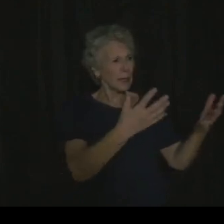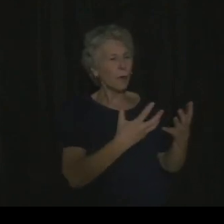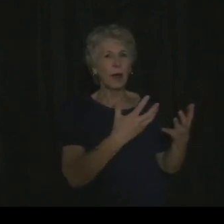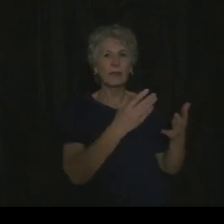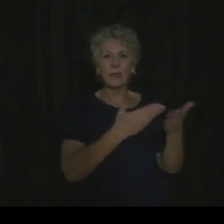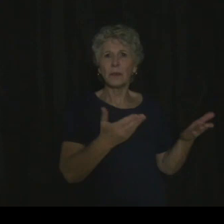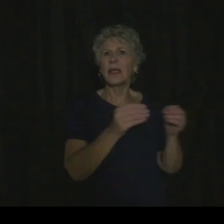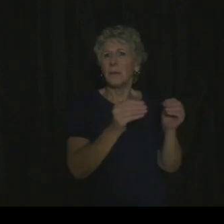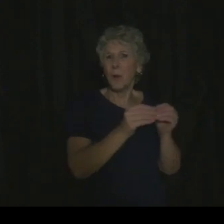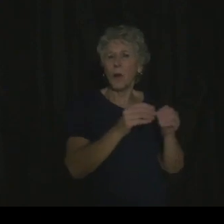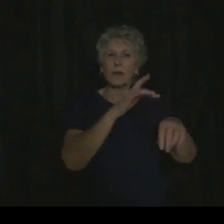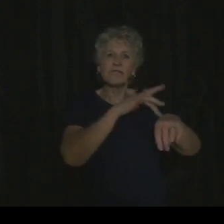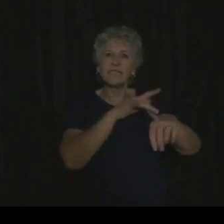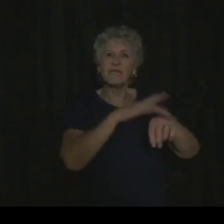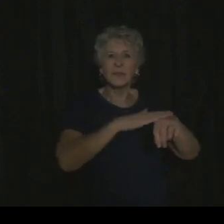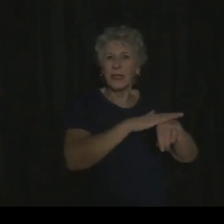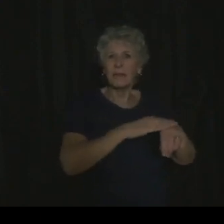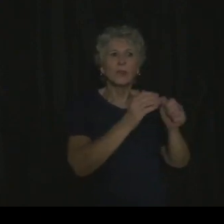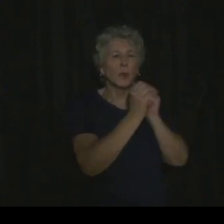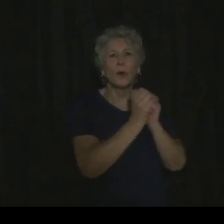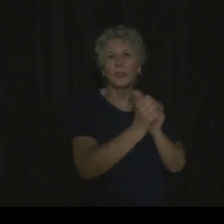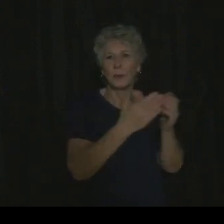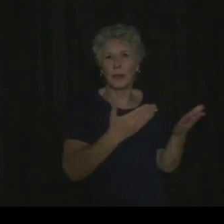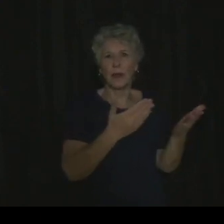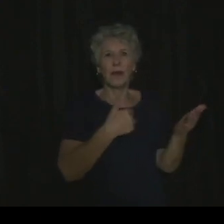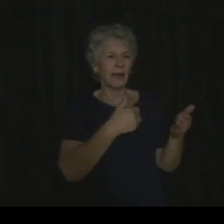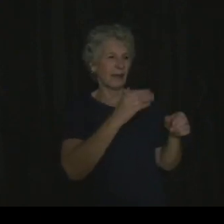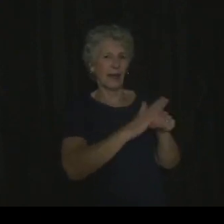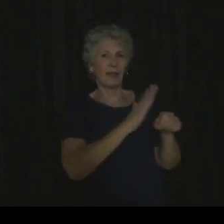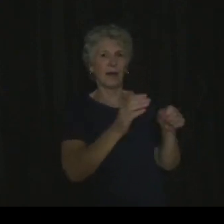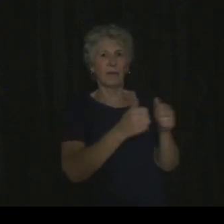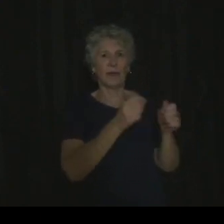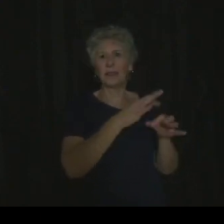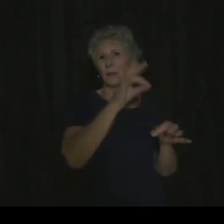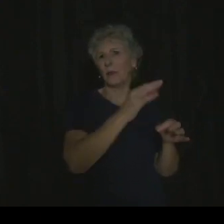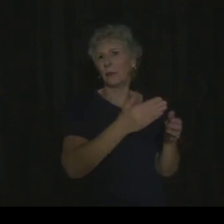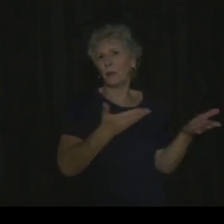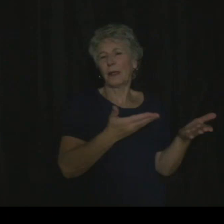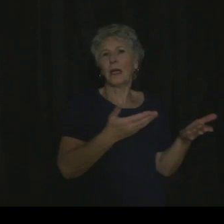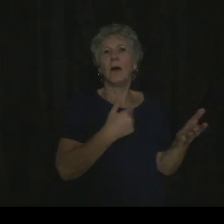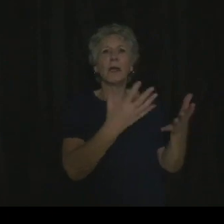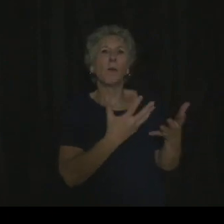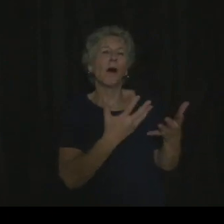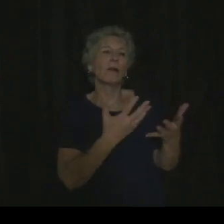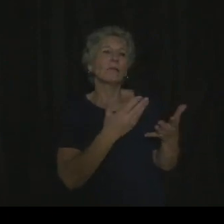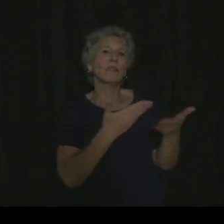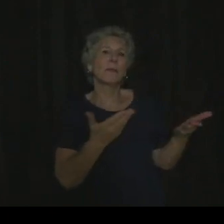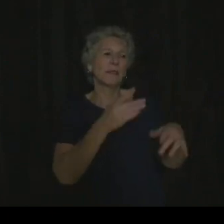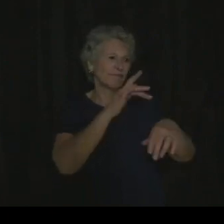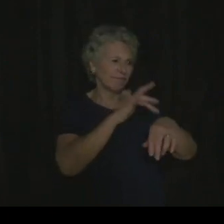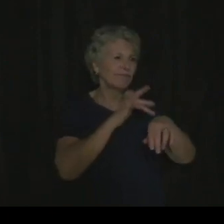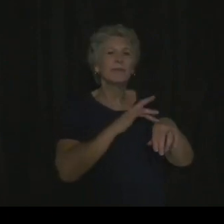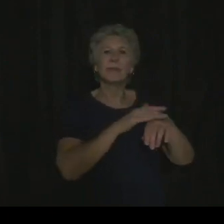of substance to worship here. We've had enough with this spiritual stuff. We need something